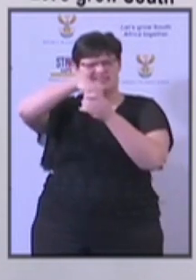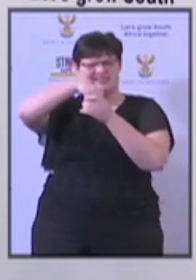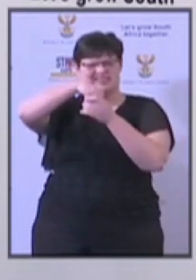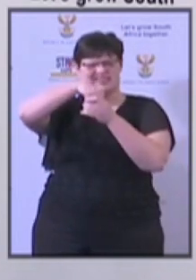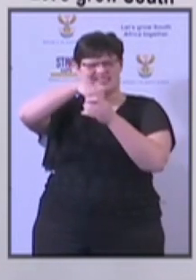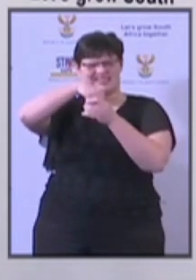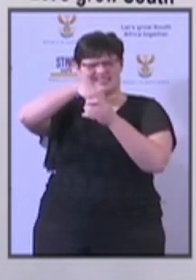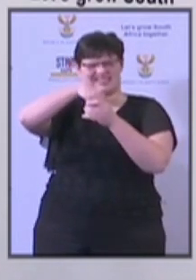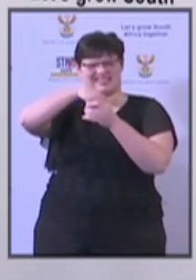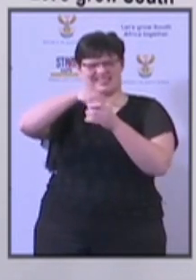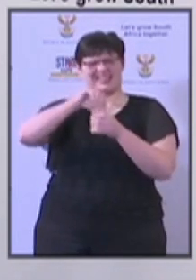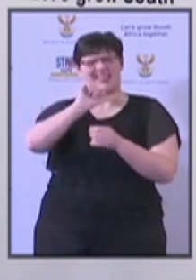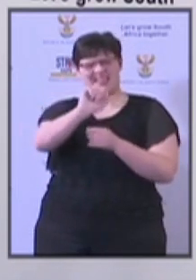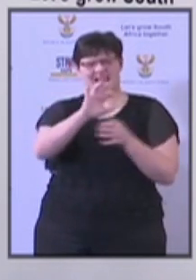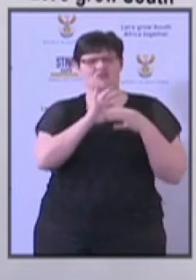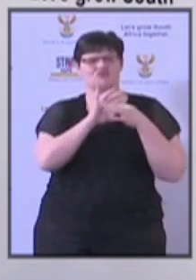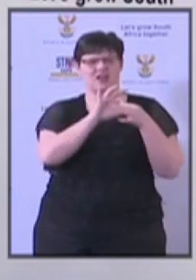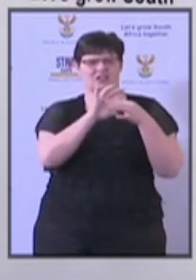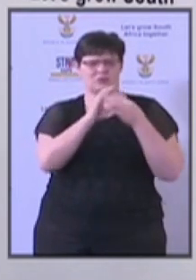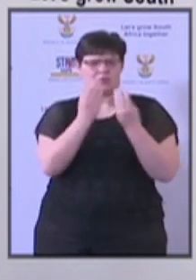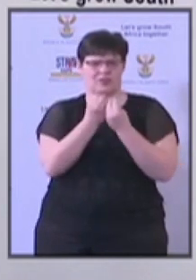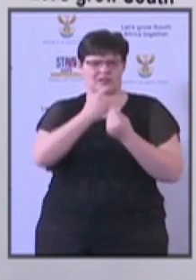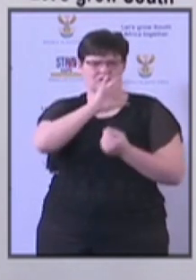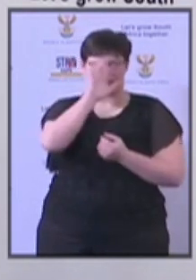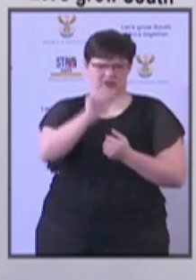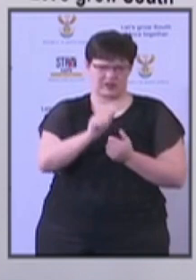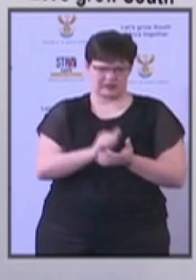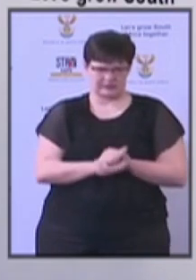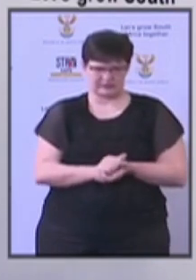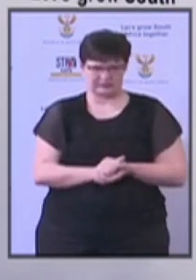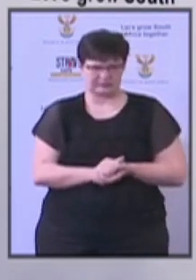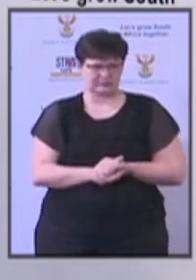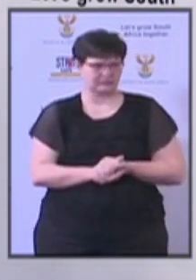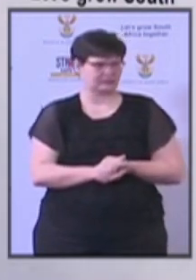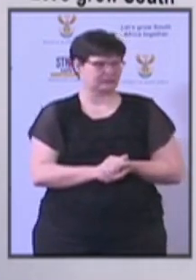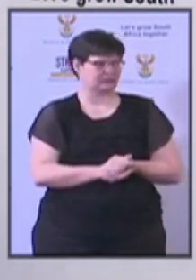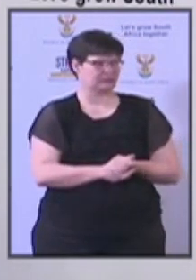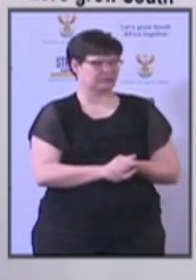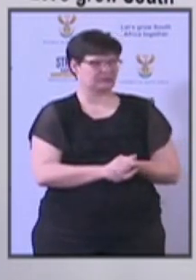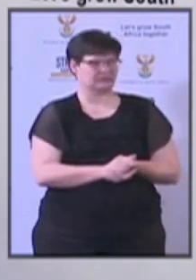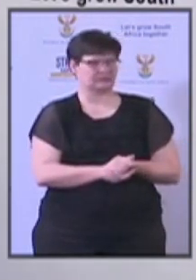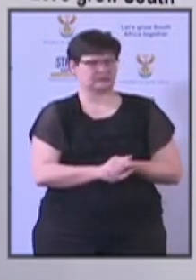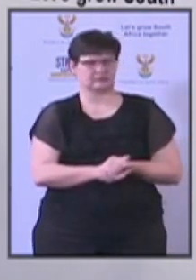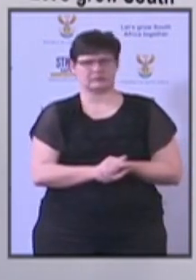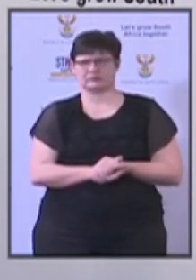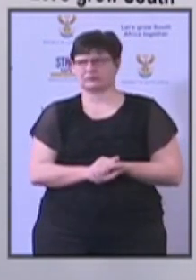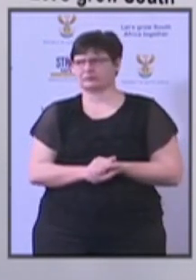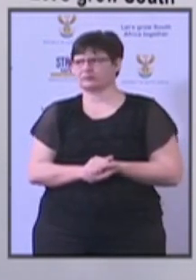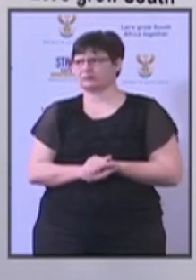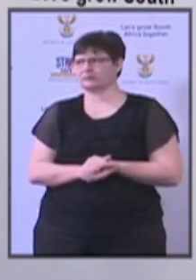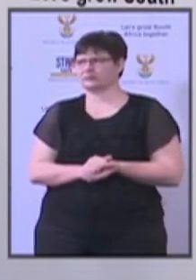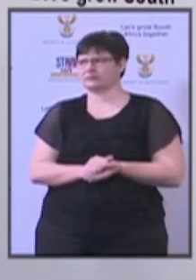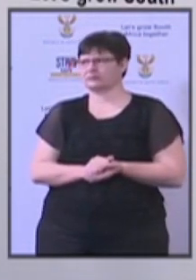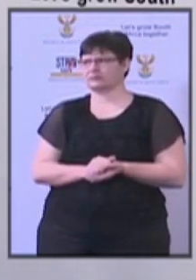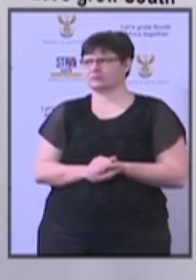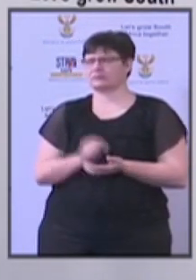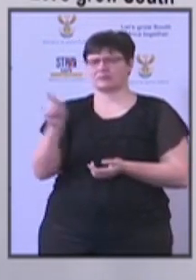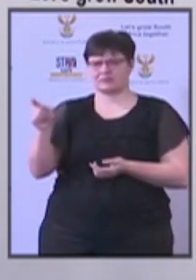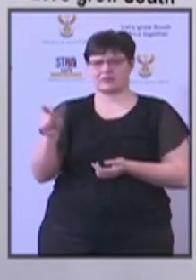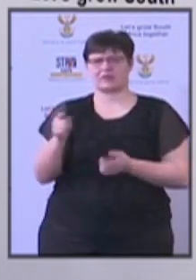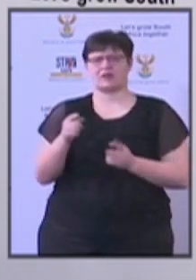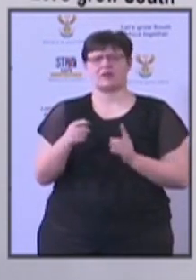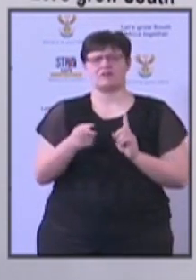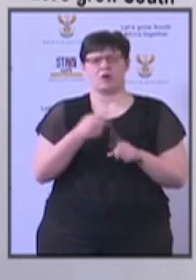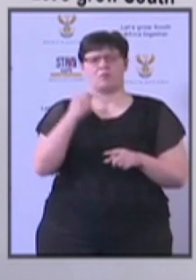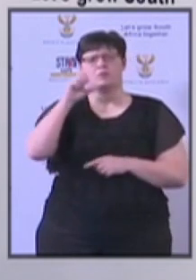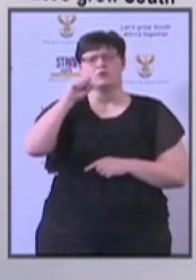The uniqueness of the relationship with South Africa. Thank you. See, I have one question. Okay. From Sophie Mukwena.